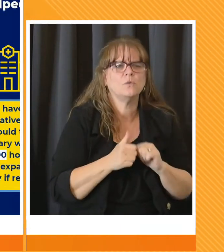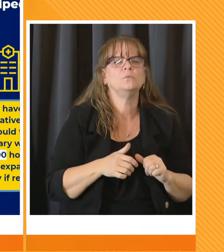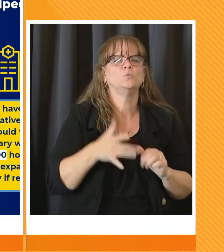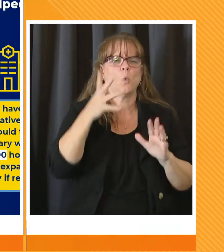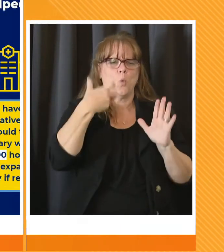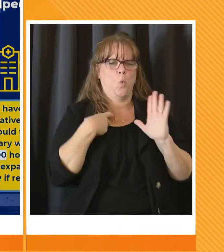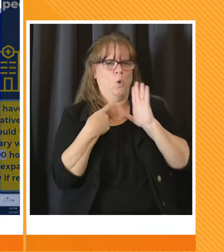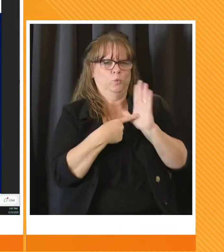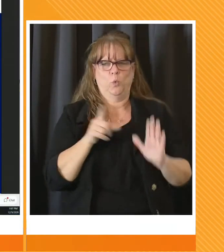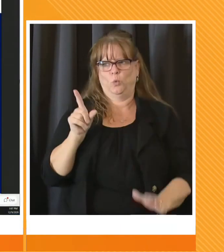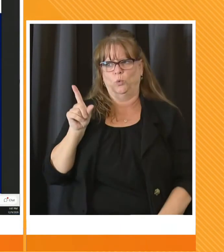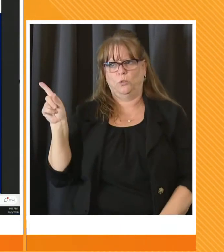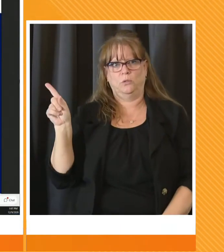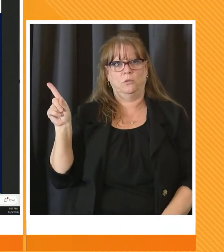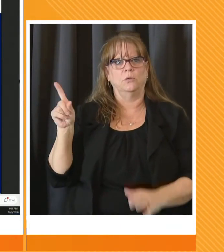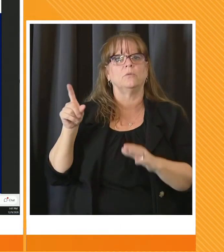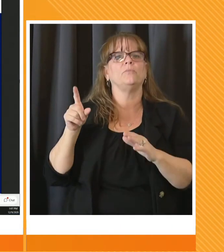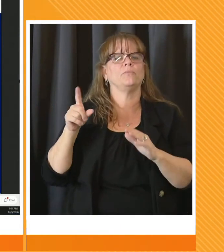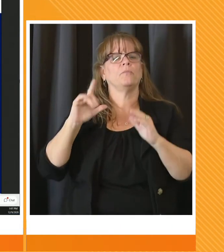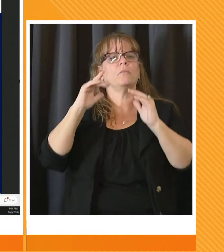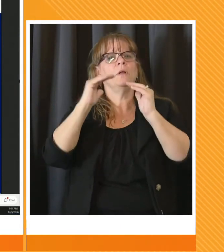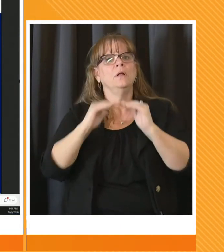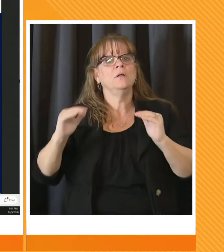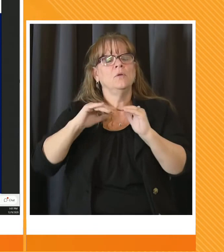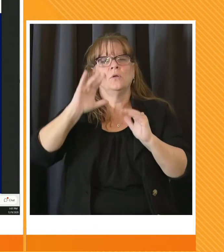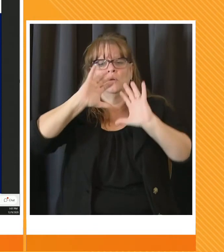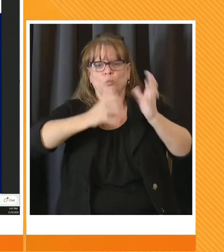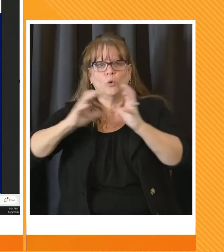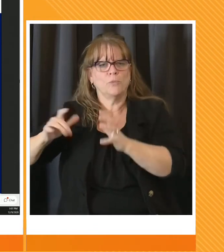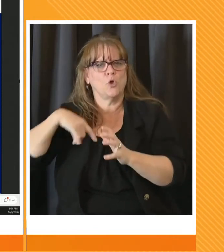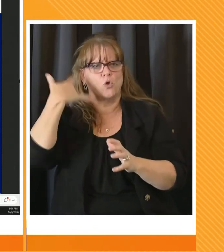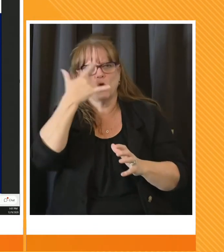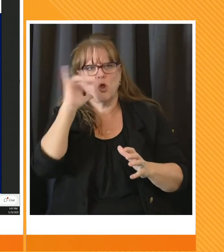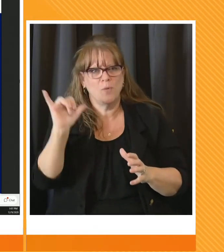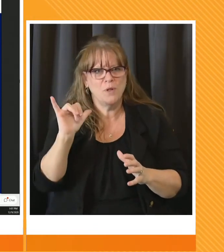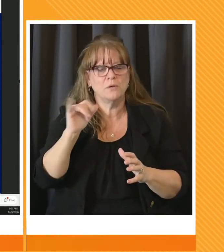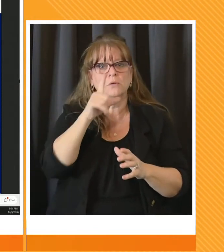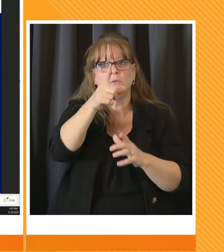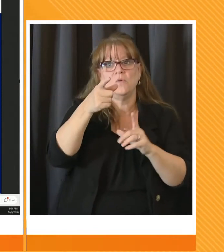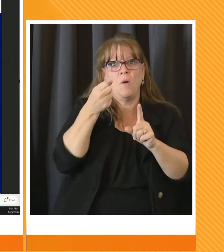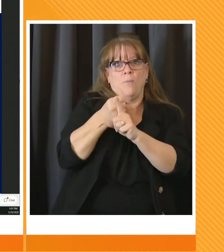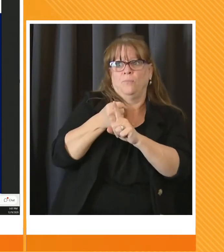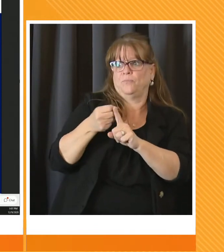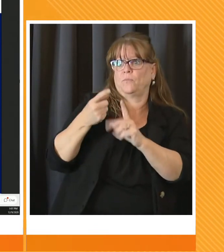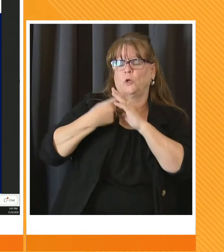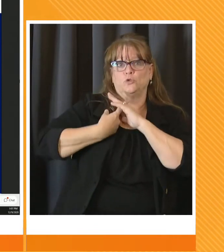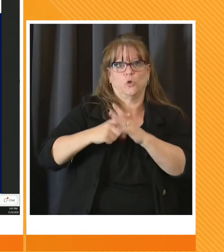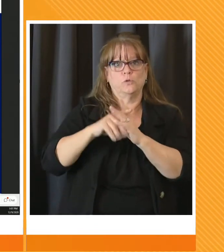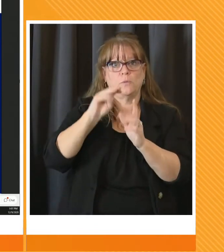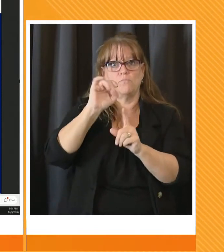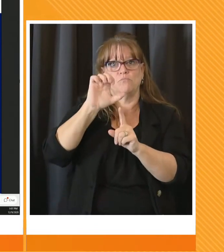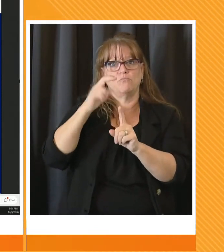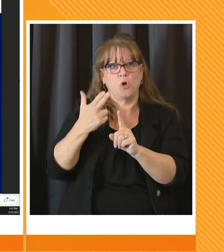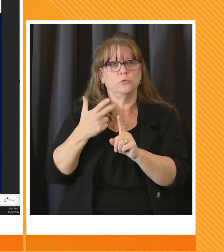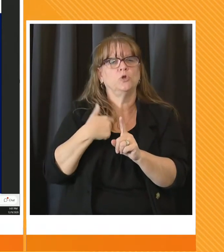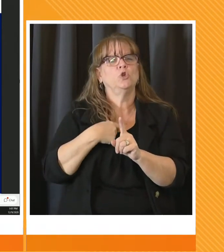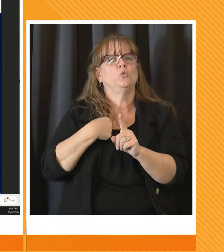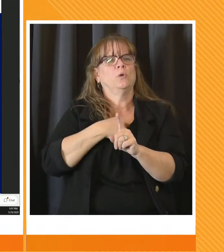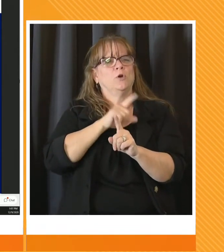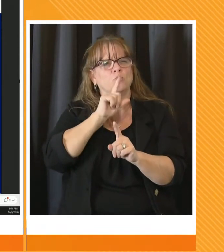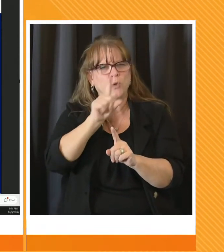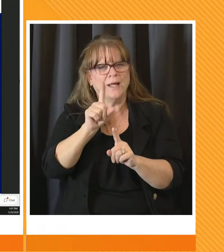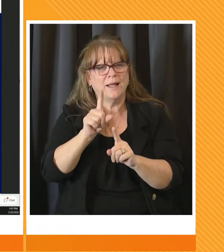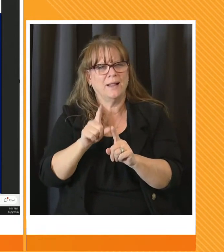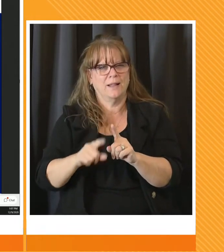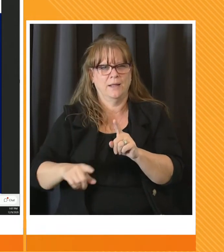we have come since March. We have taken bold and swift actions early in every area that we could to protect the health